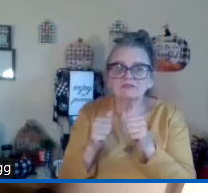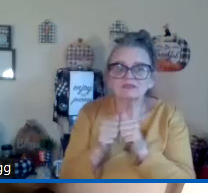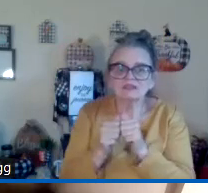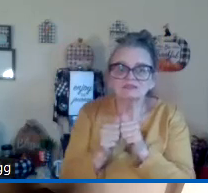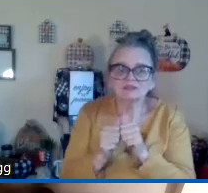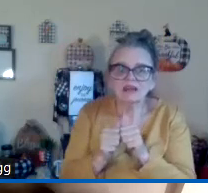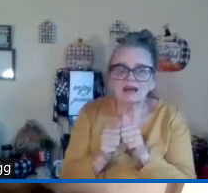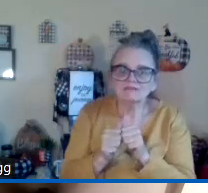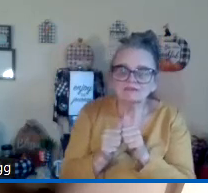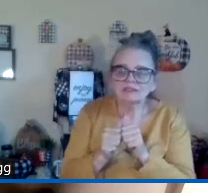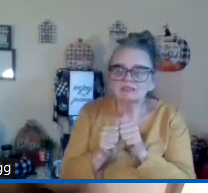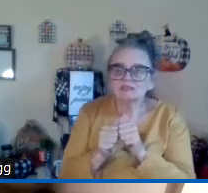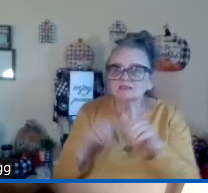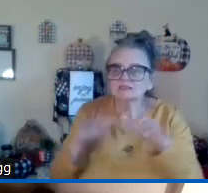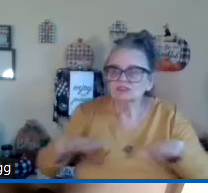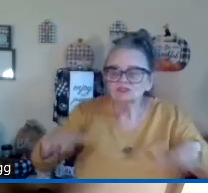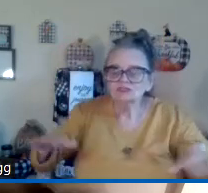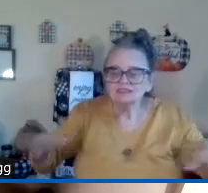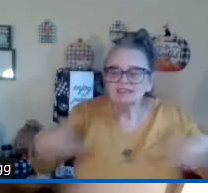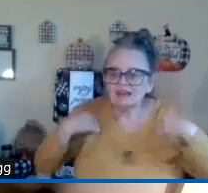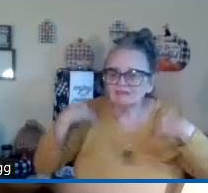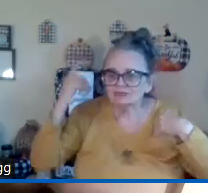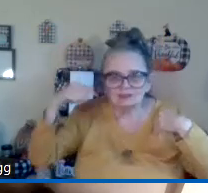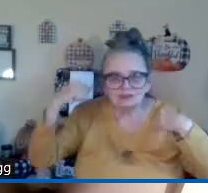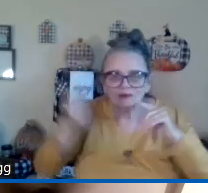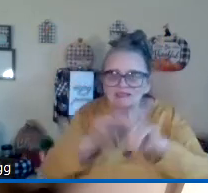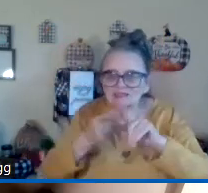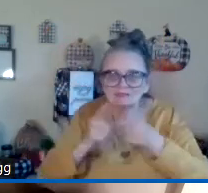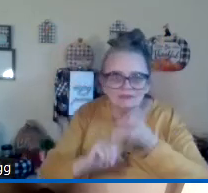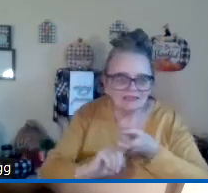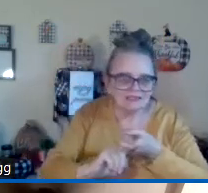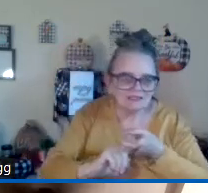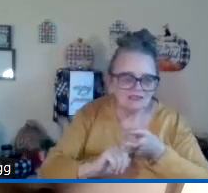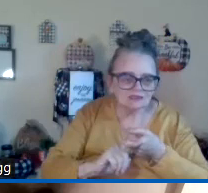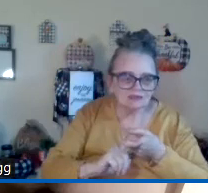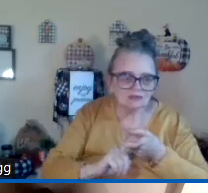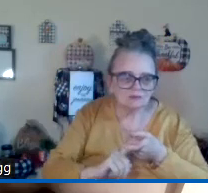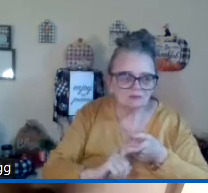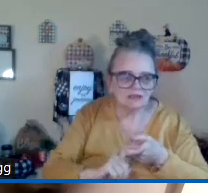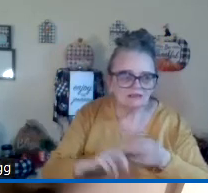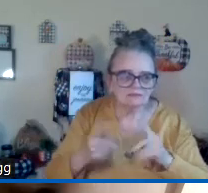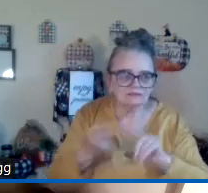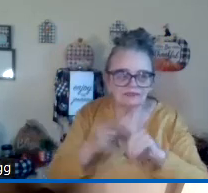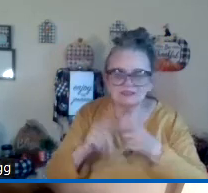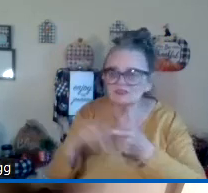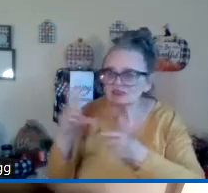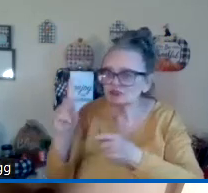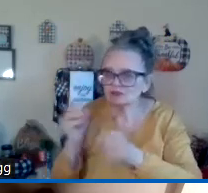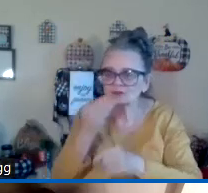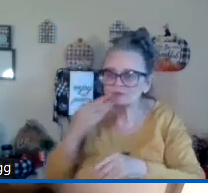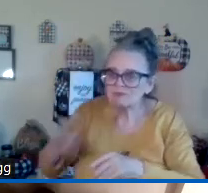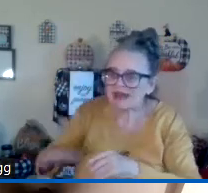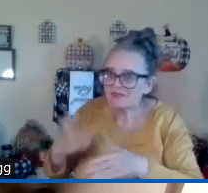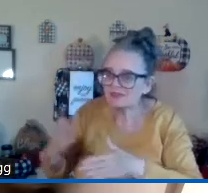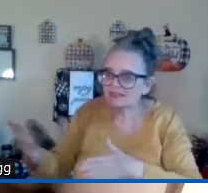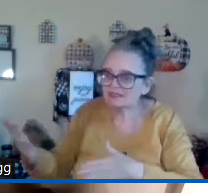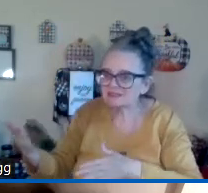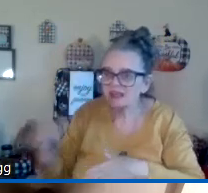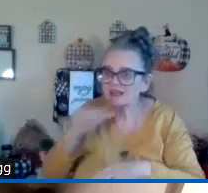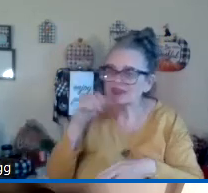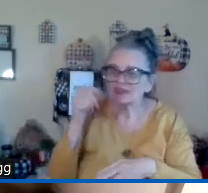But if you have children that have, you know, crazy friends or friends that do